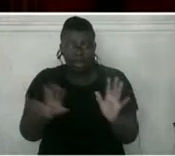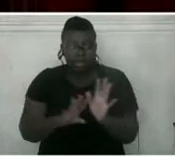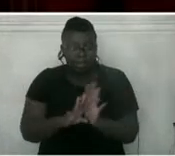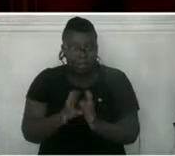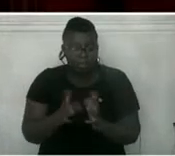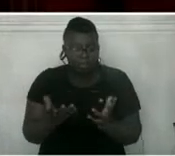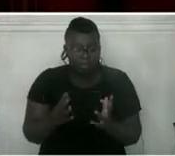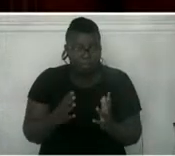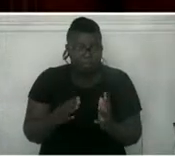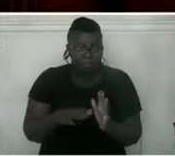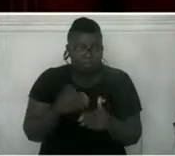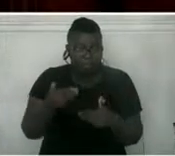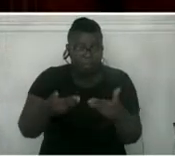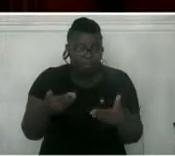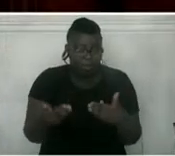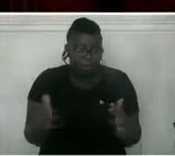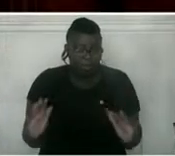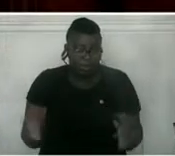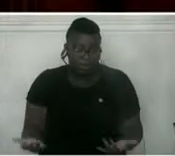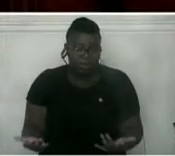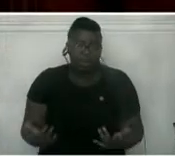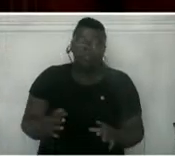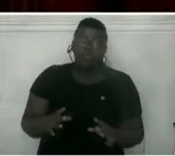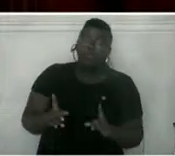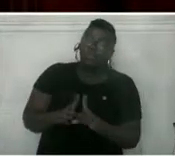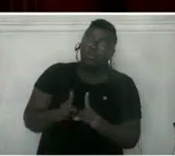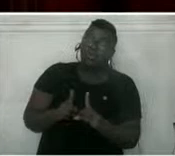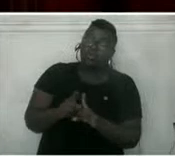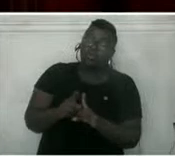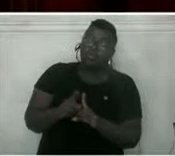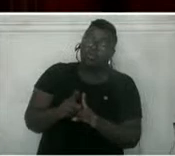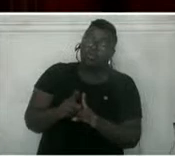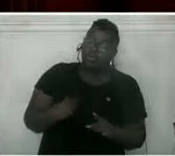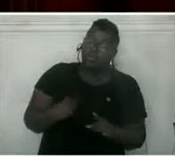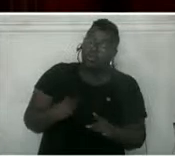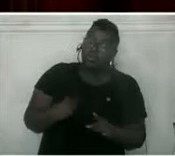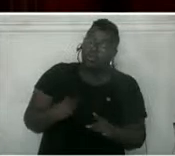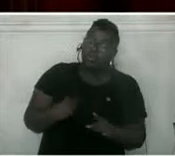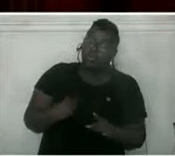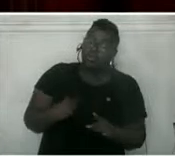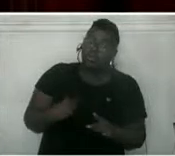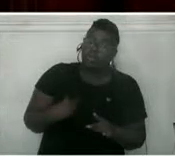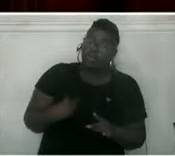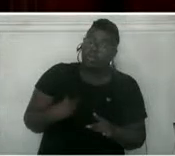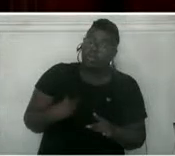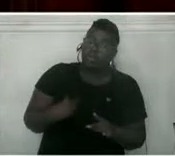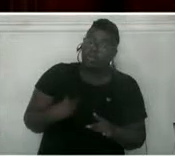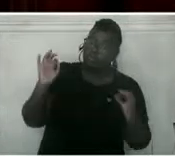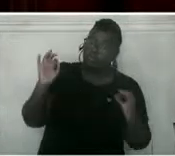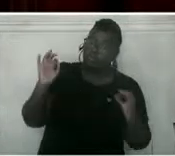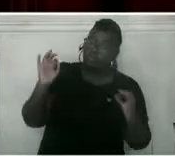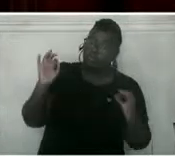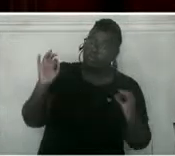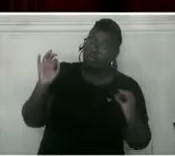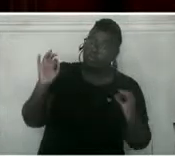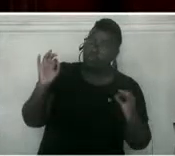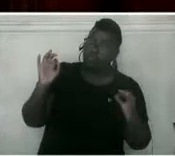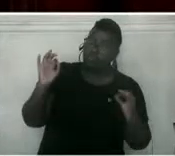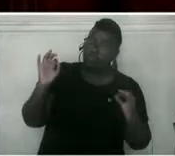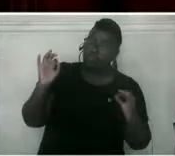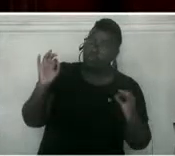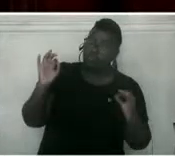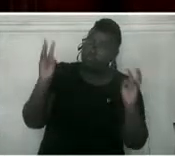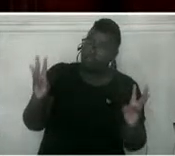case. We will intensify the I Do Right campaign even if nobody is watching. We